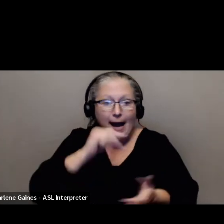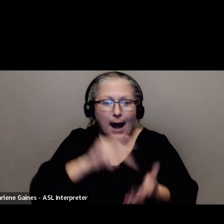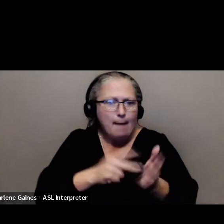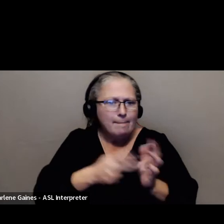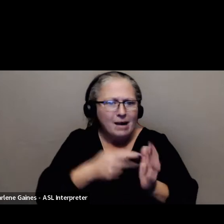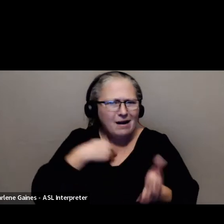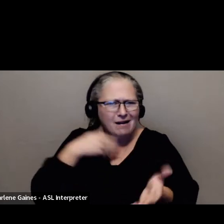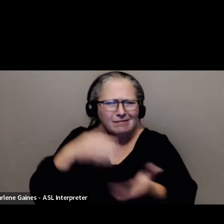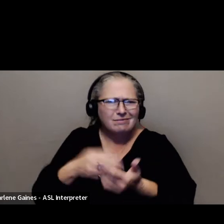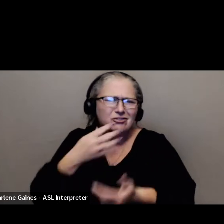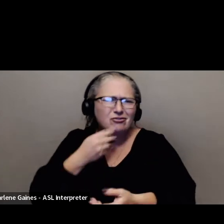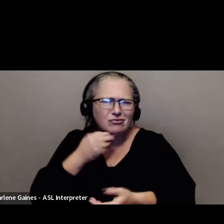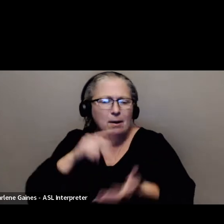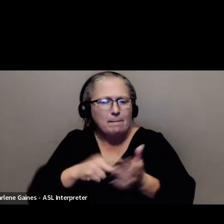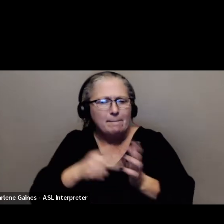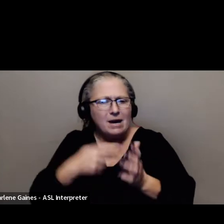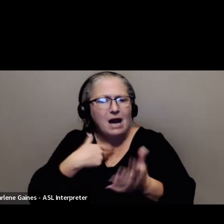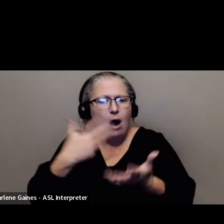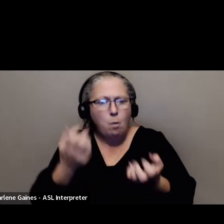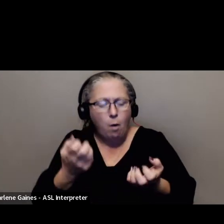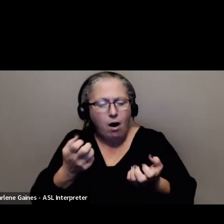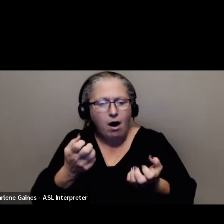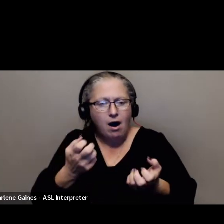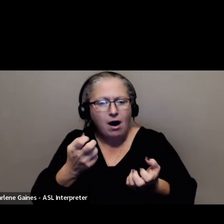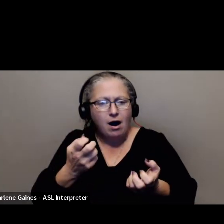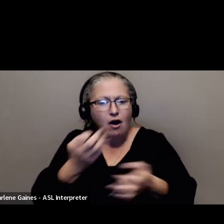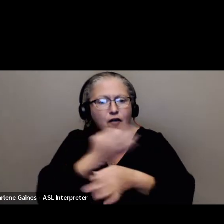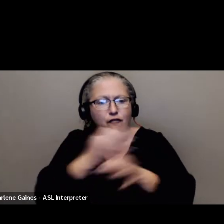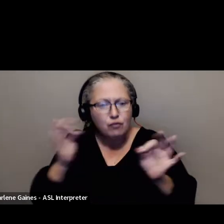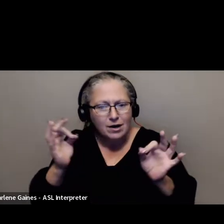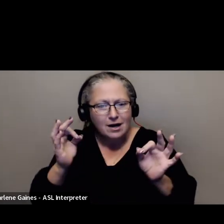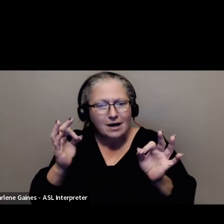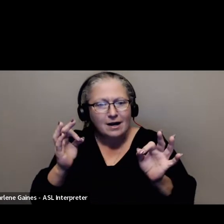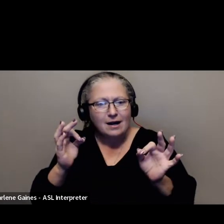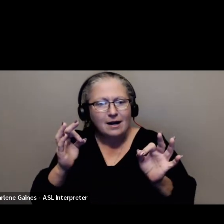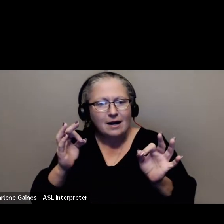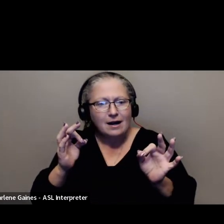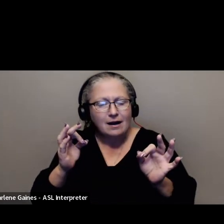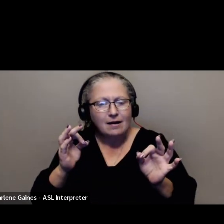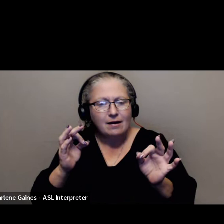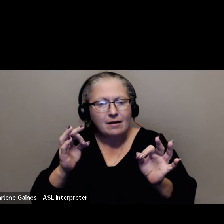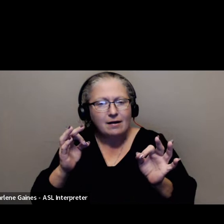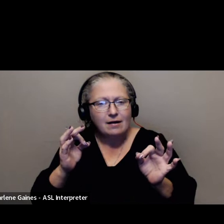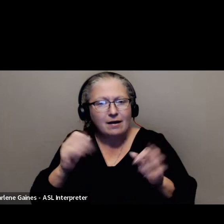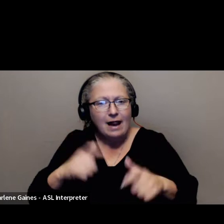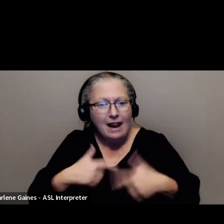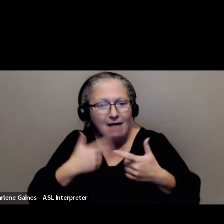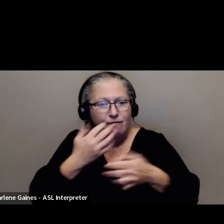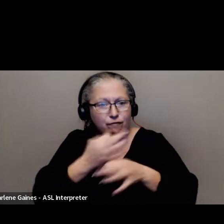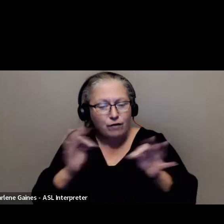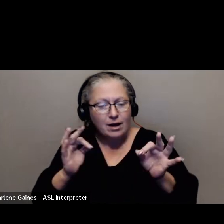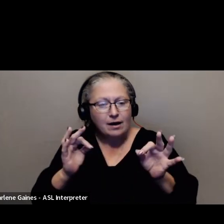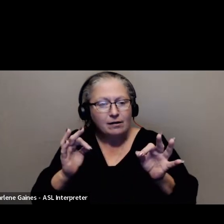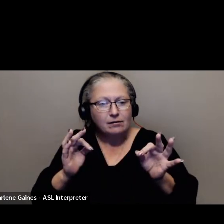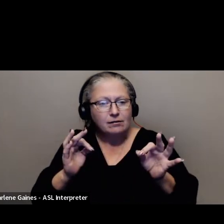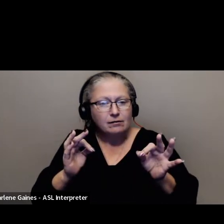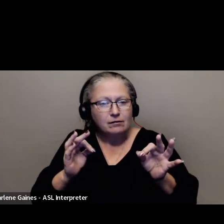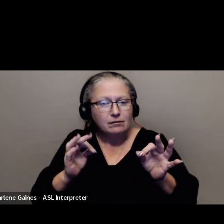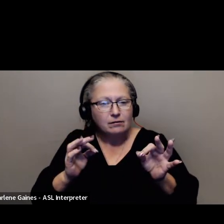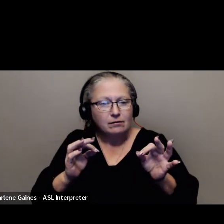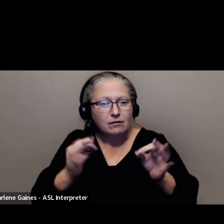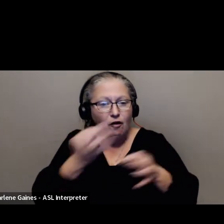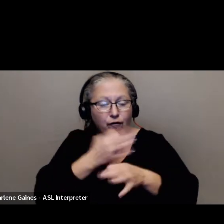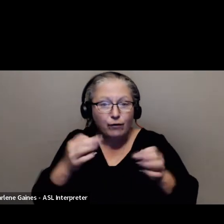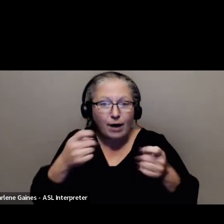that I'm anti-Semite. That means that I want to have a free and freedom of living, freedom of have